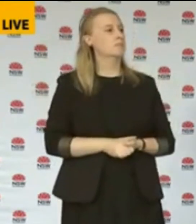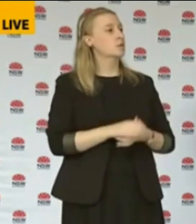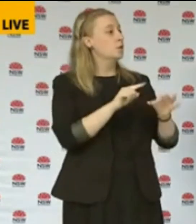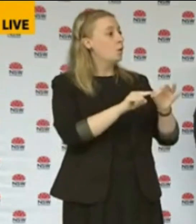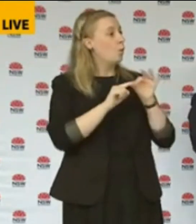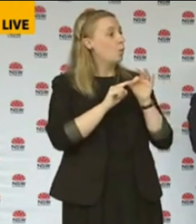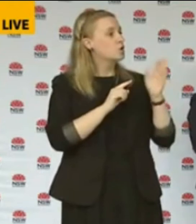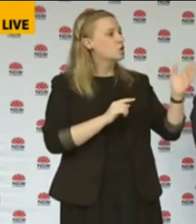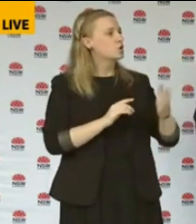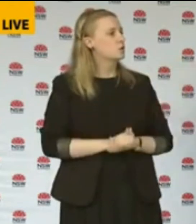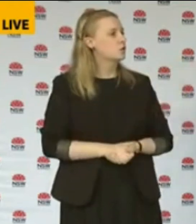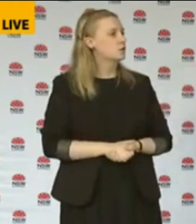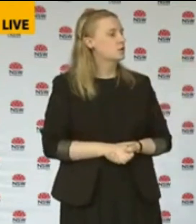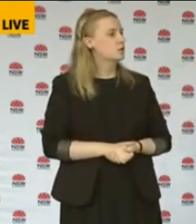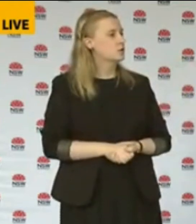Sorry.